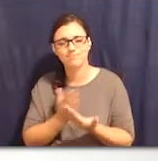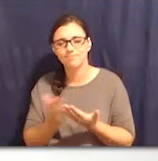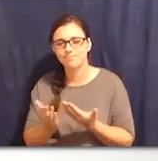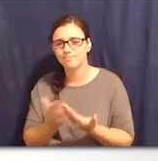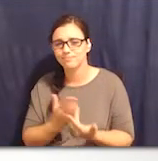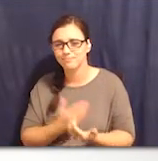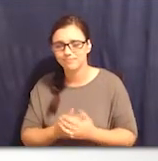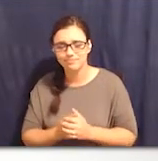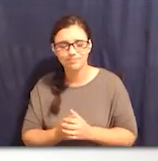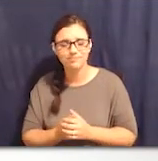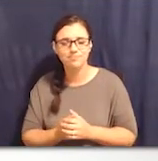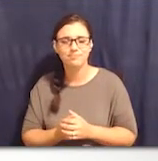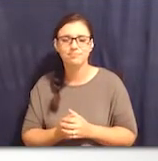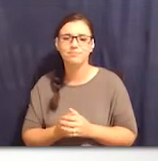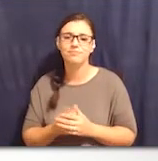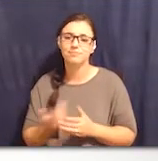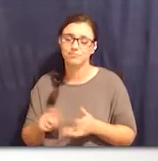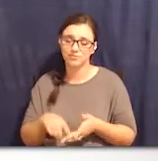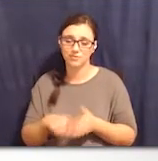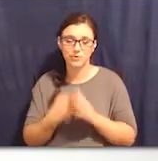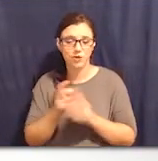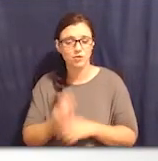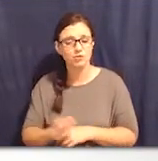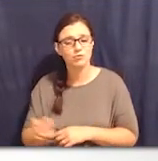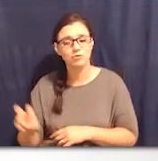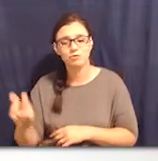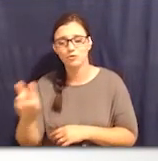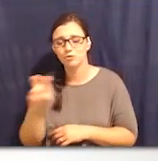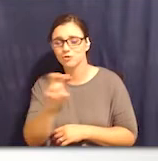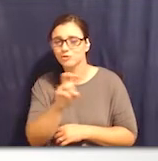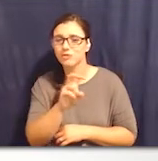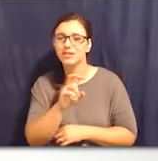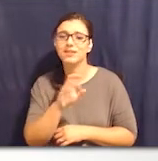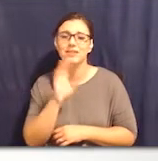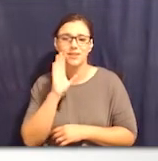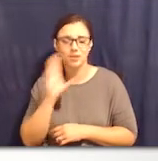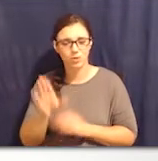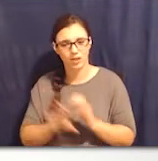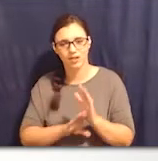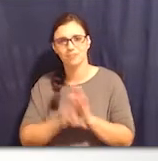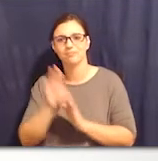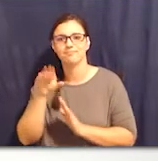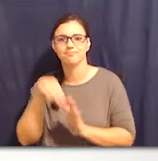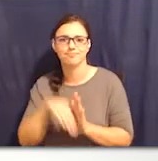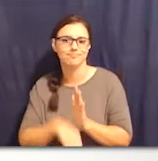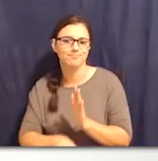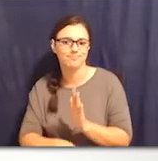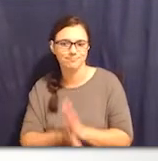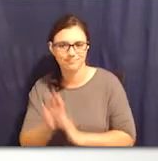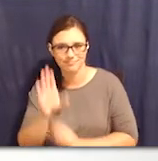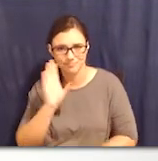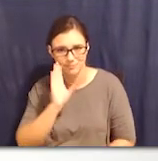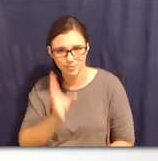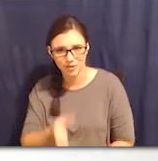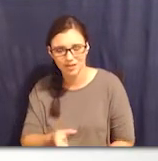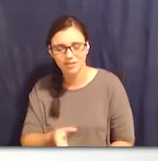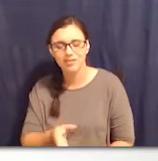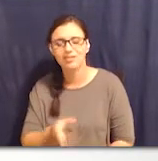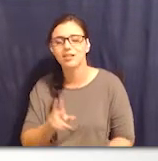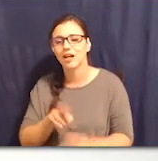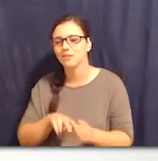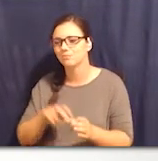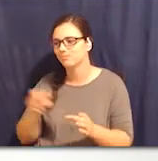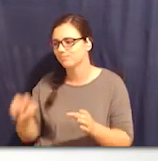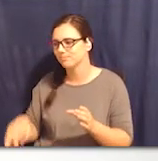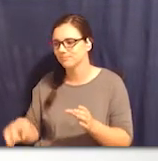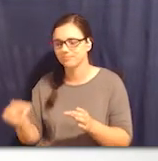whether we smile or frown. Embark on a journey that will take us up